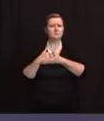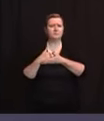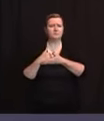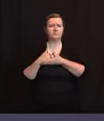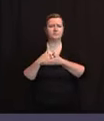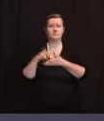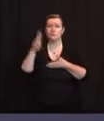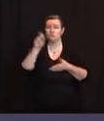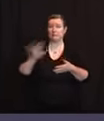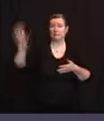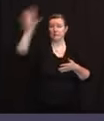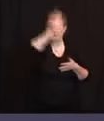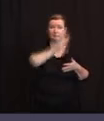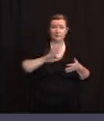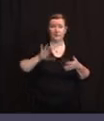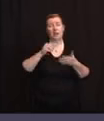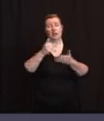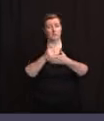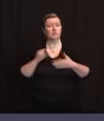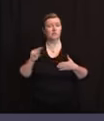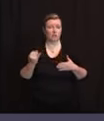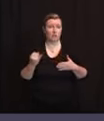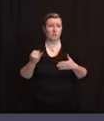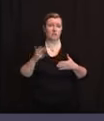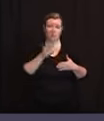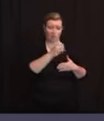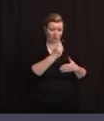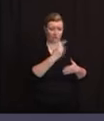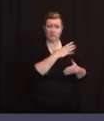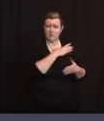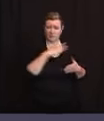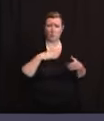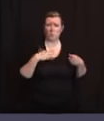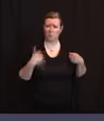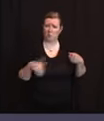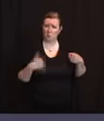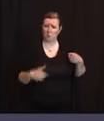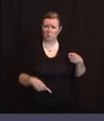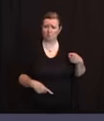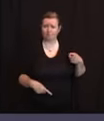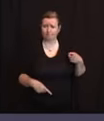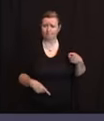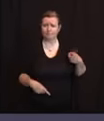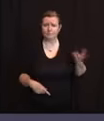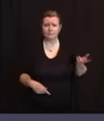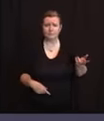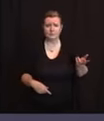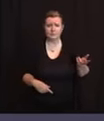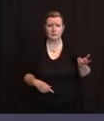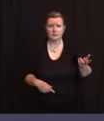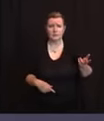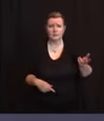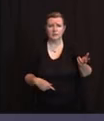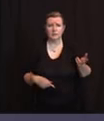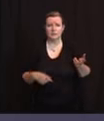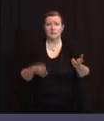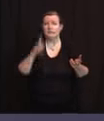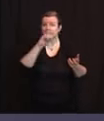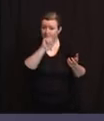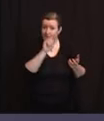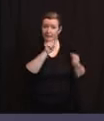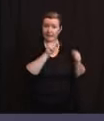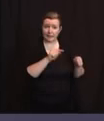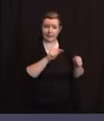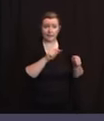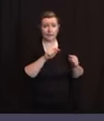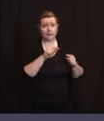least 2 months ago, and I've said it on more than one occasion. The data that we're using to rely on the decisions that we're making are the ones that you see